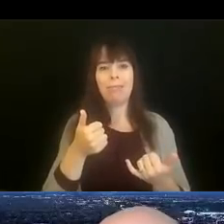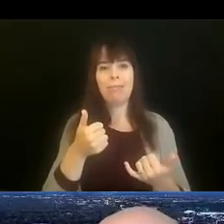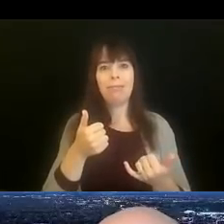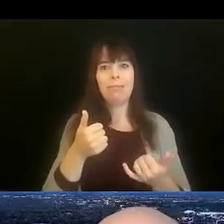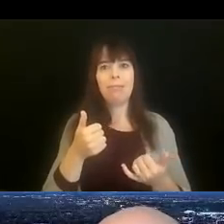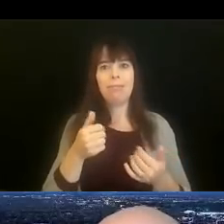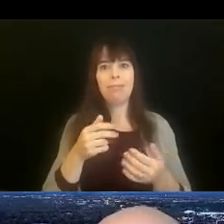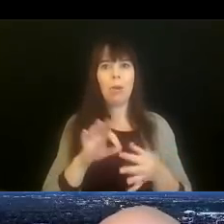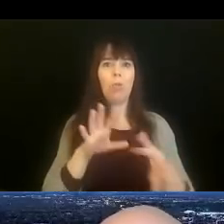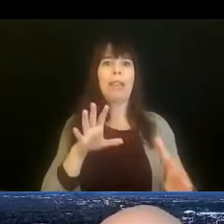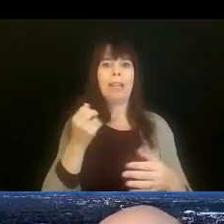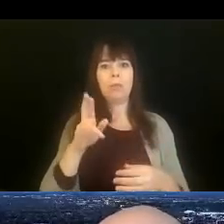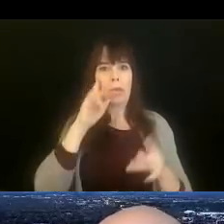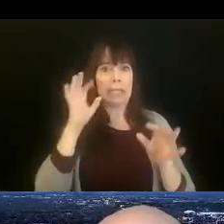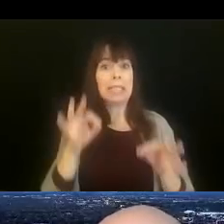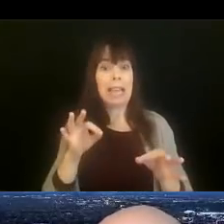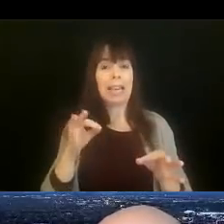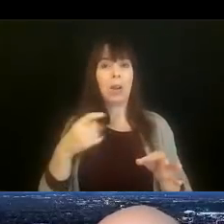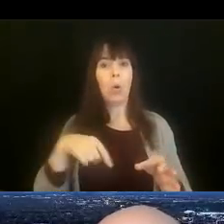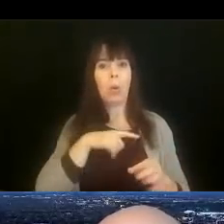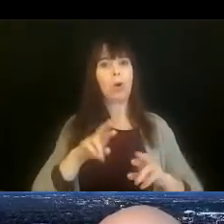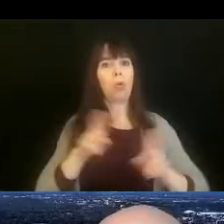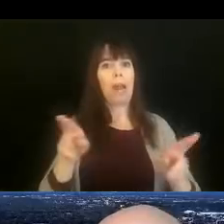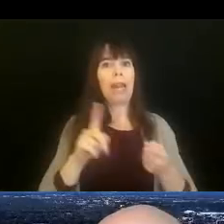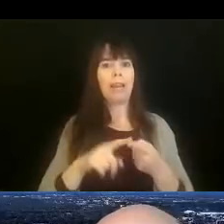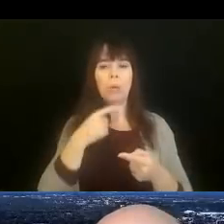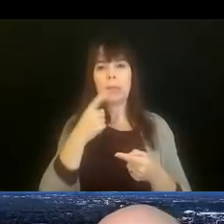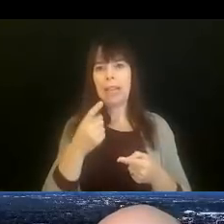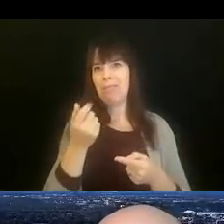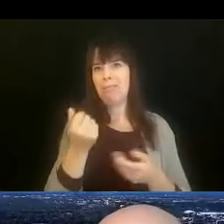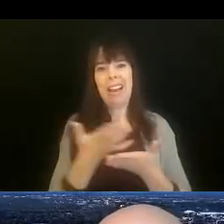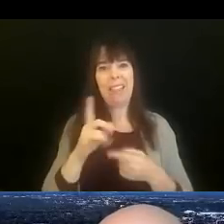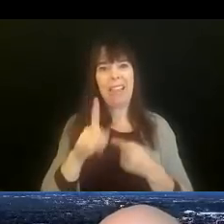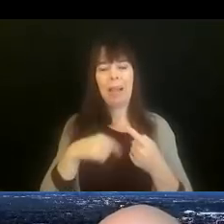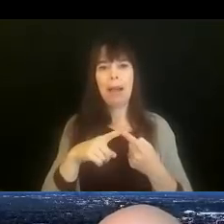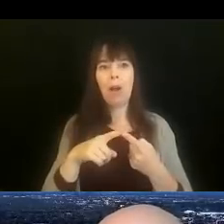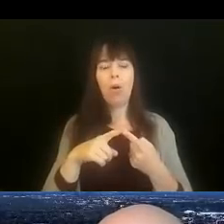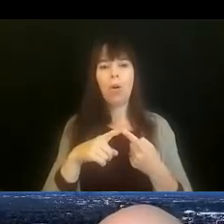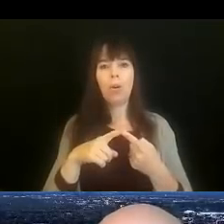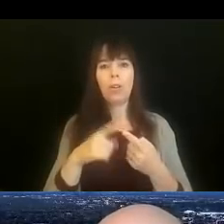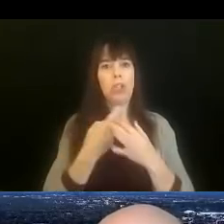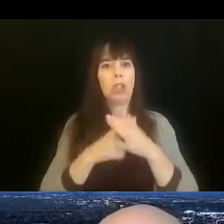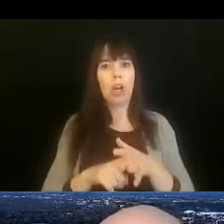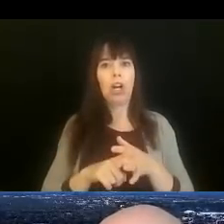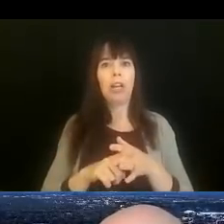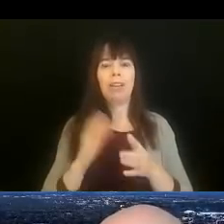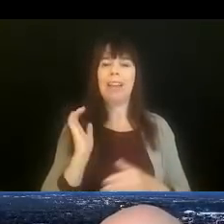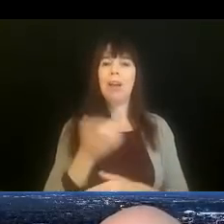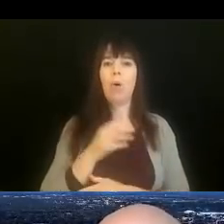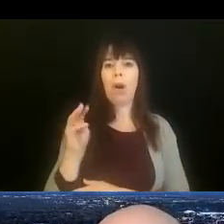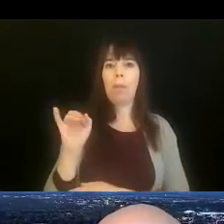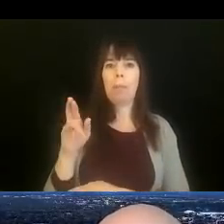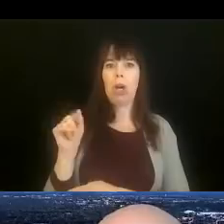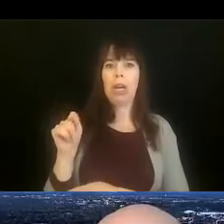released or decided that we're at the point to say anything about starting our merit programs back up